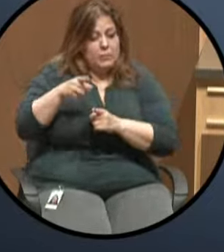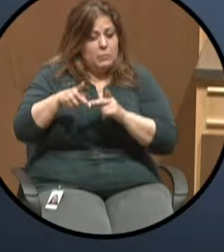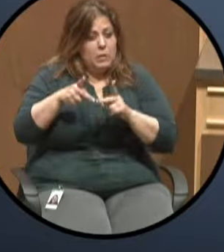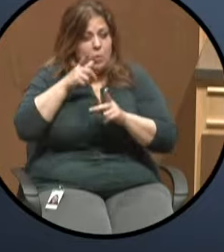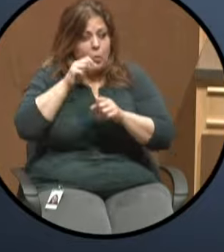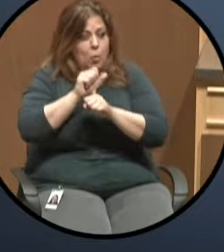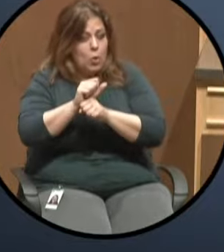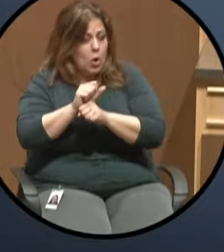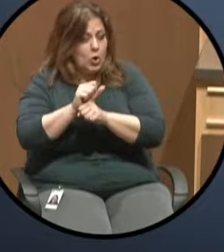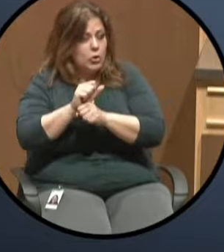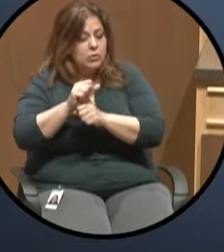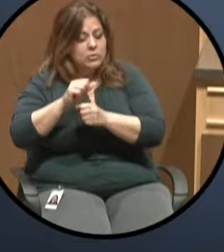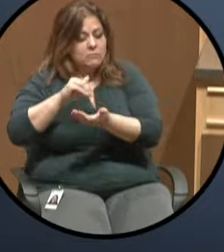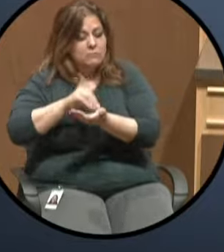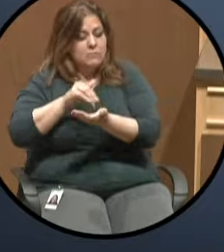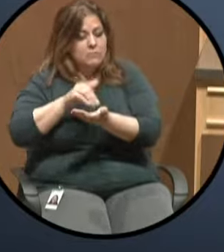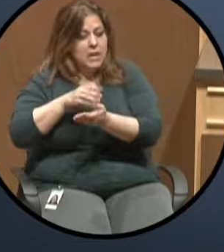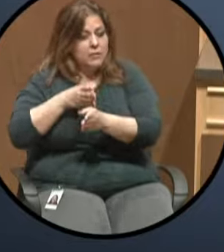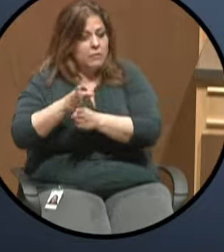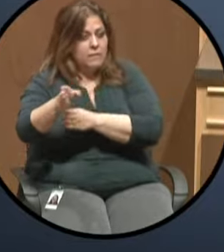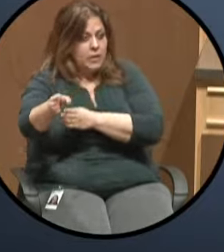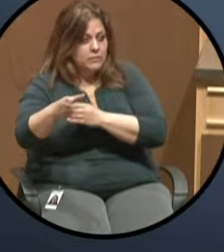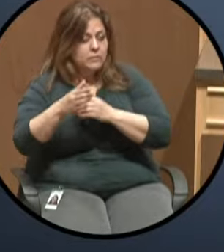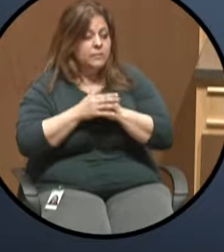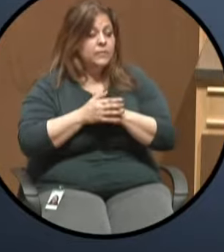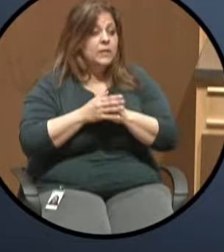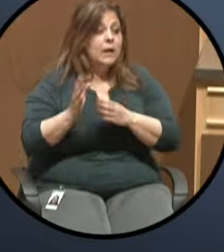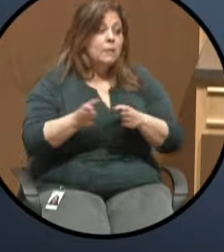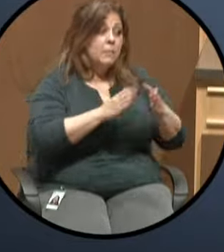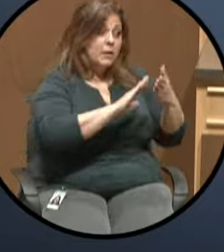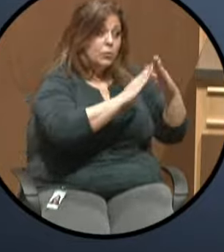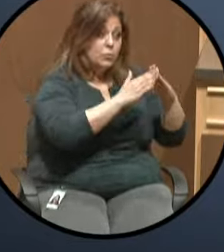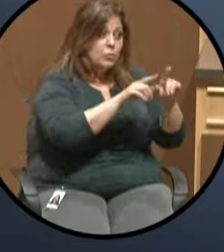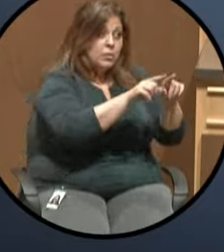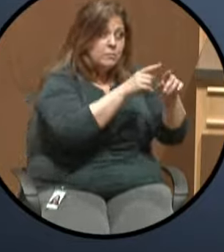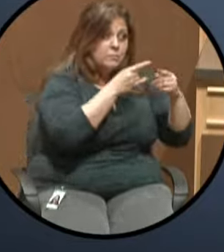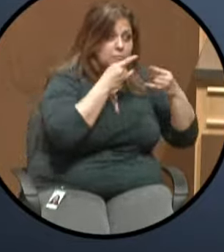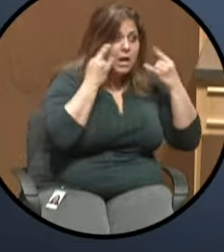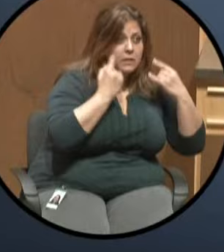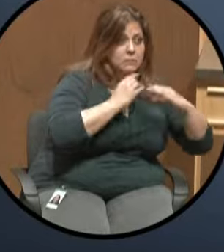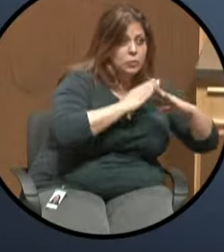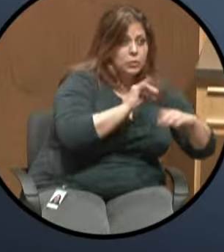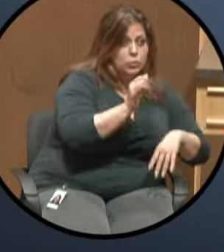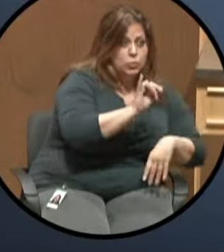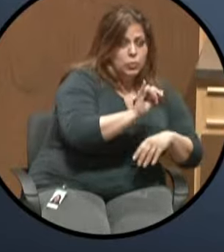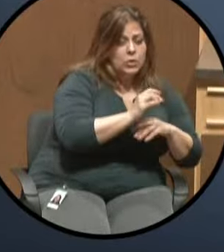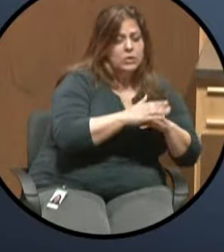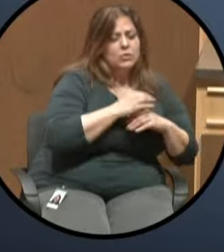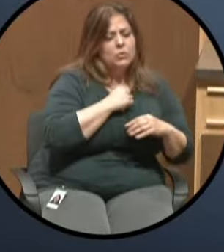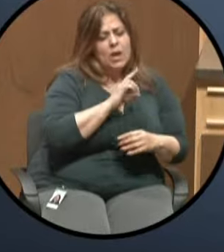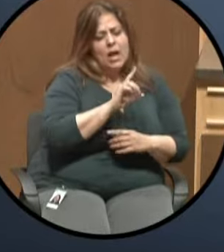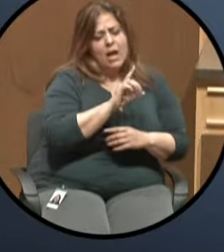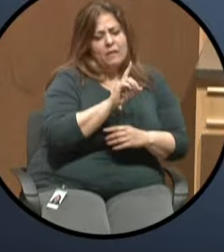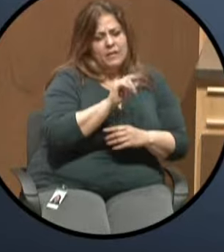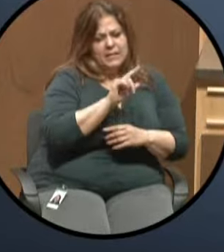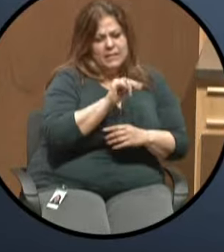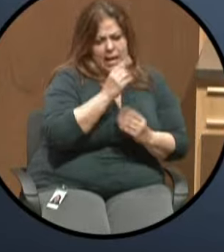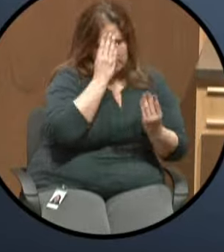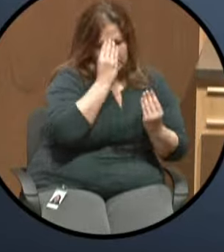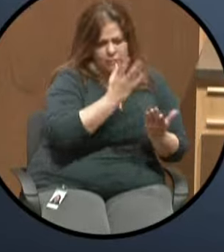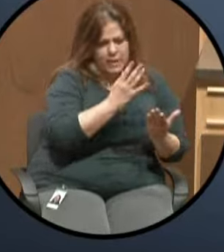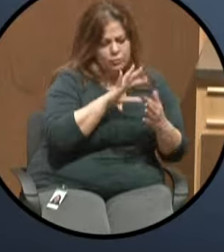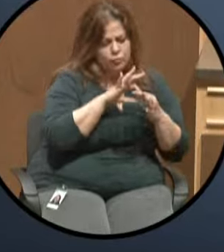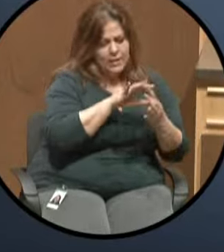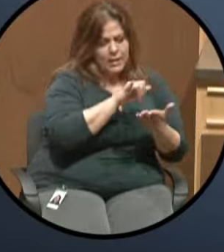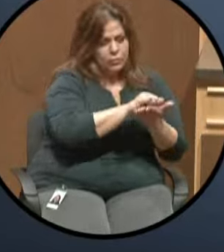From a community standpoint, community masks also do protect, and I want to show you some of the data and explain why that is